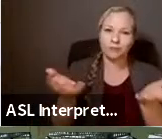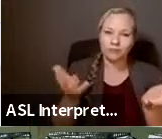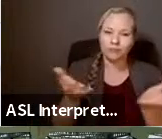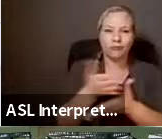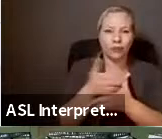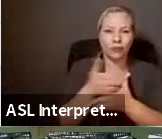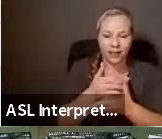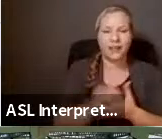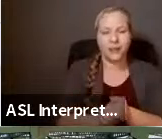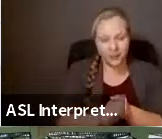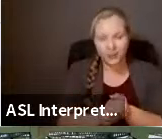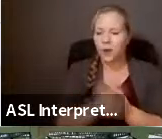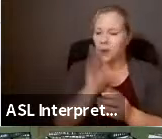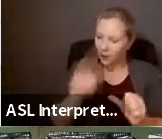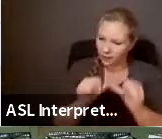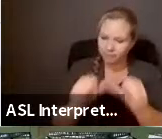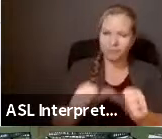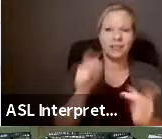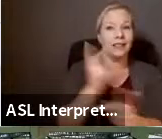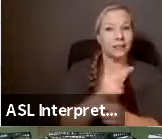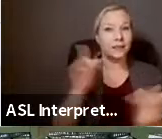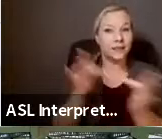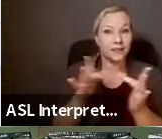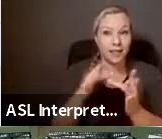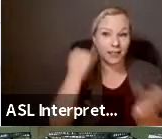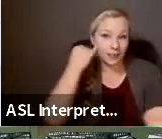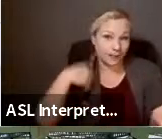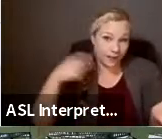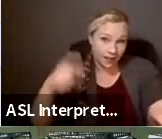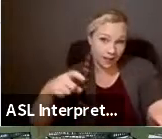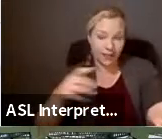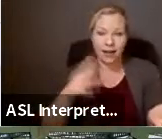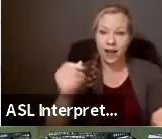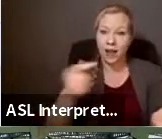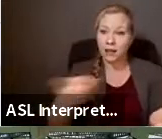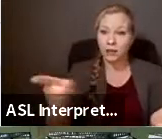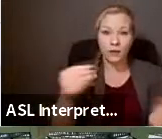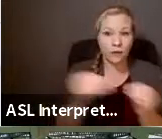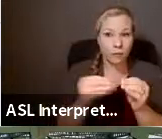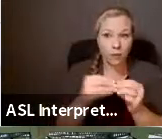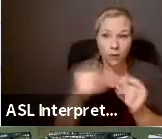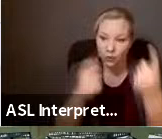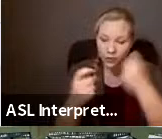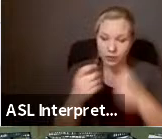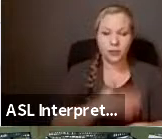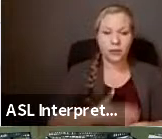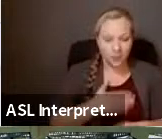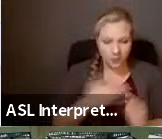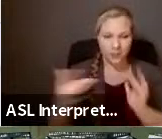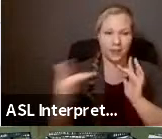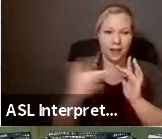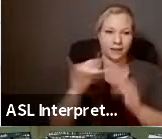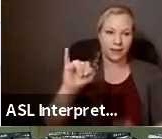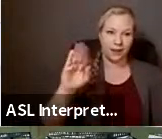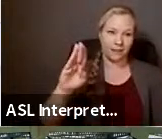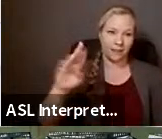touch if we need to. And again, if you have any questions, please contact our IBR staff.